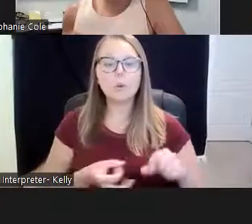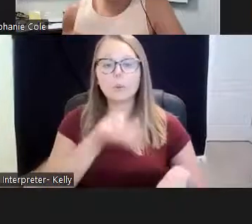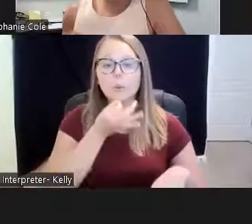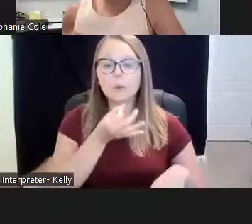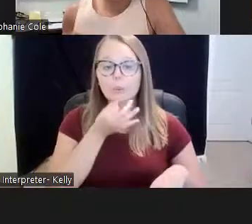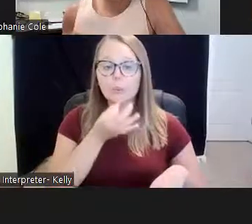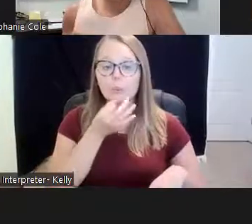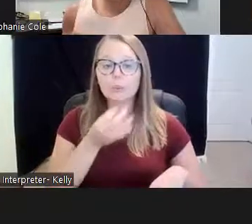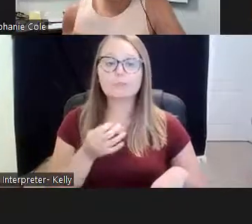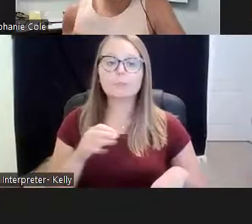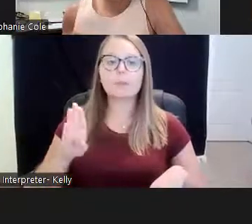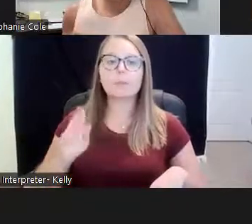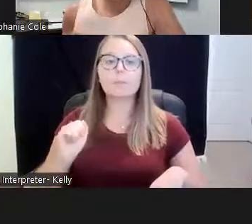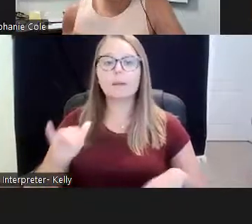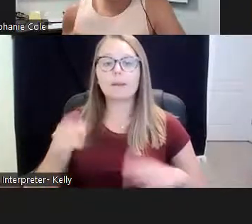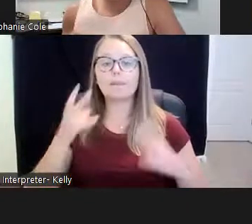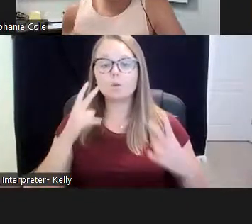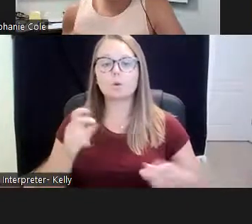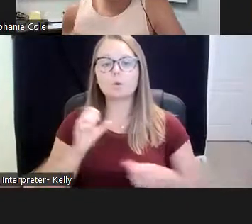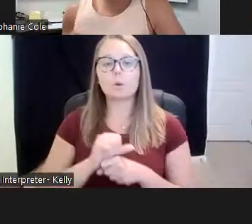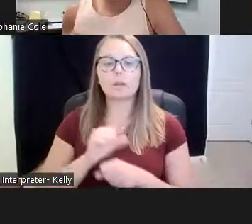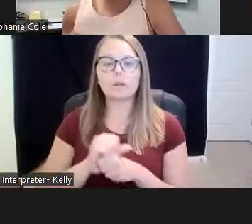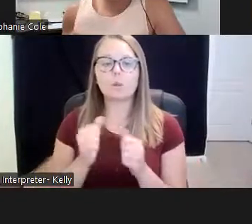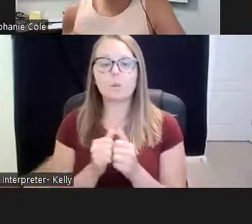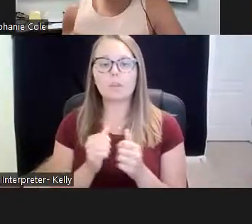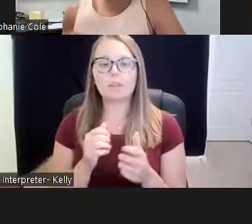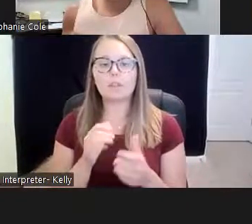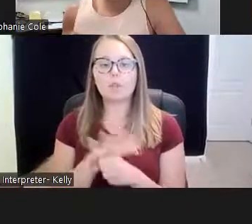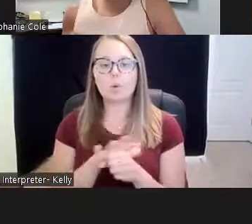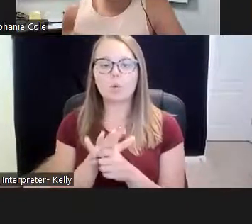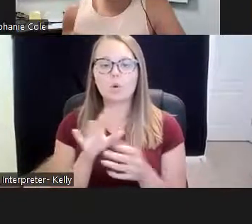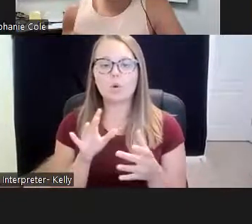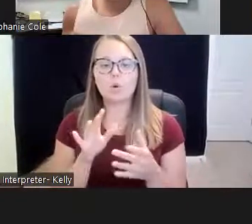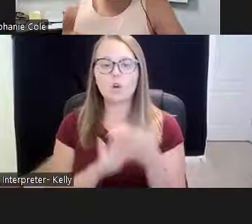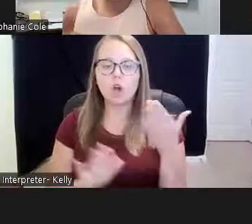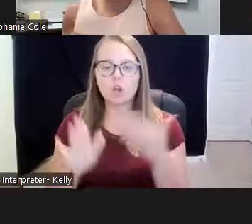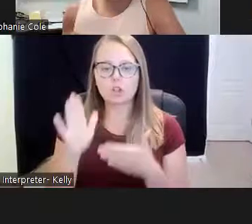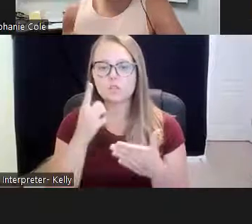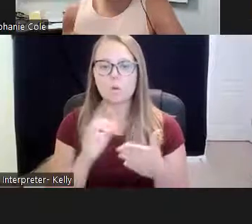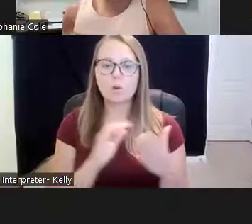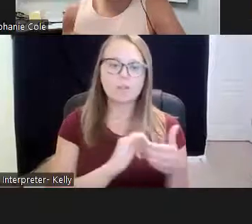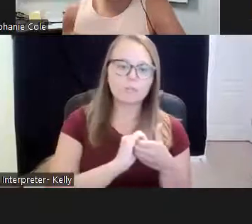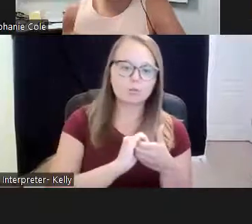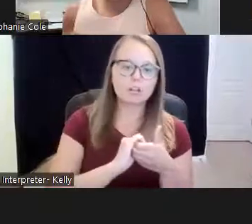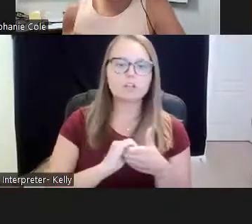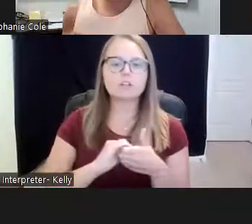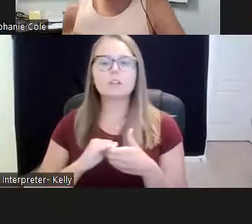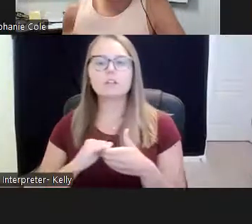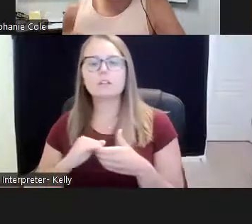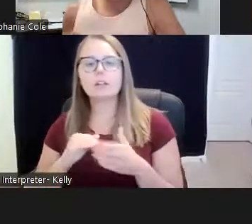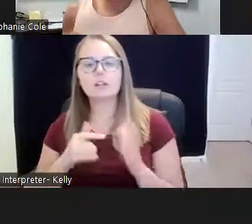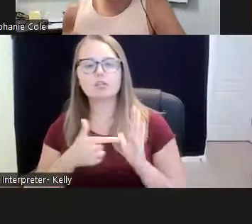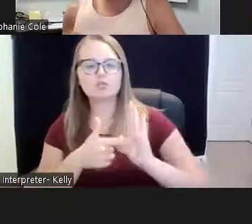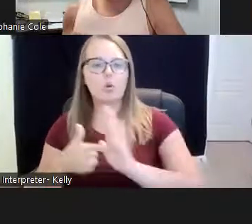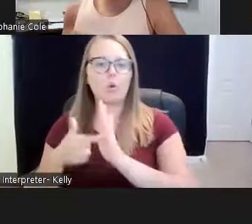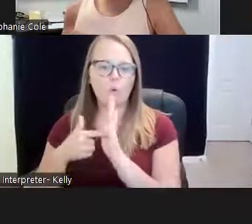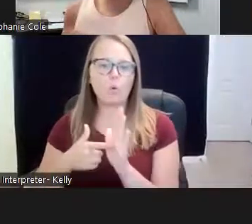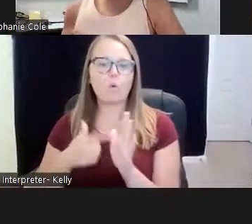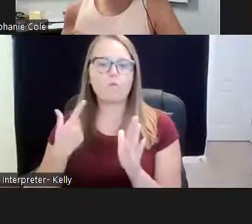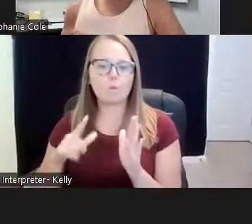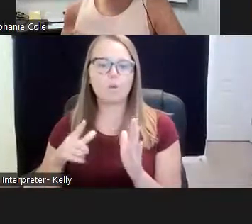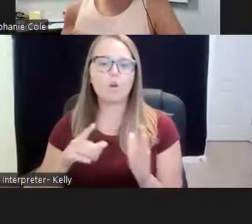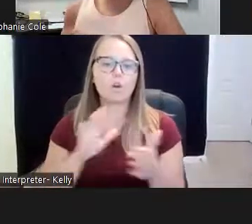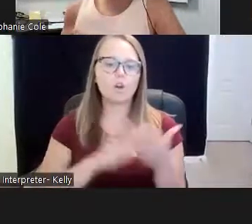Bayview is working with a local college on some art collaborations and exhibitions, pairing older adults with college students.